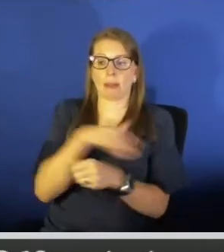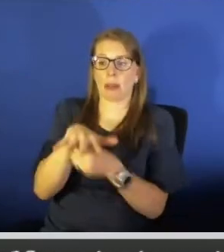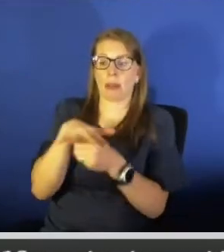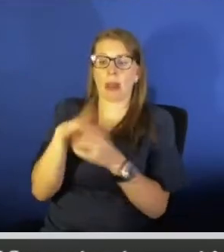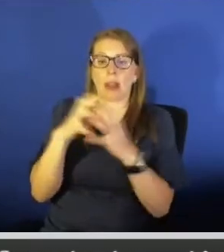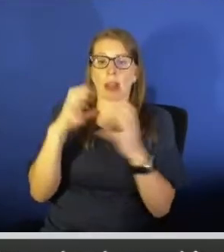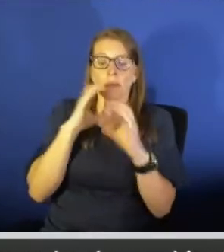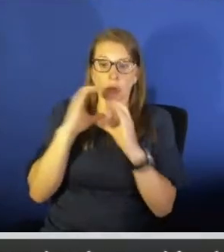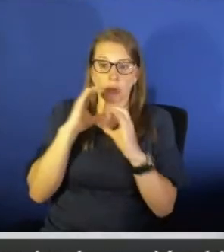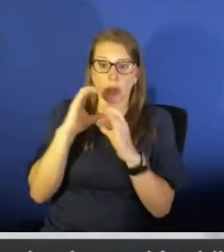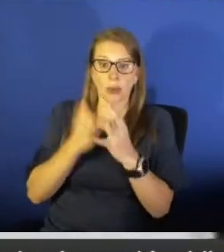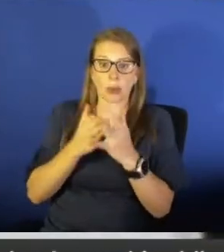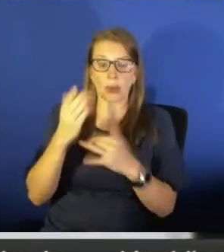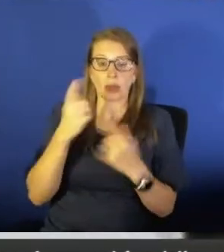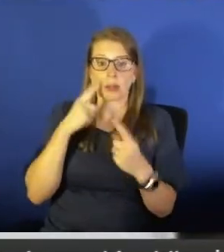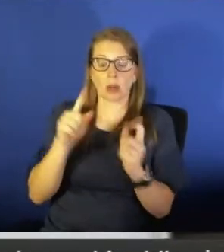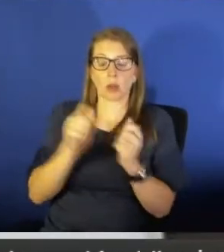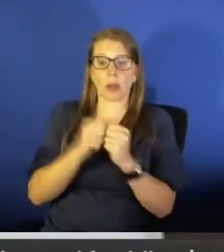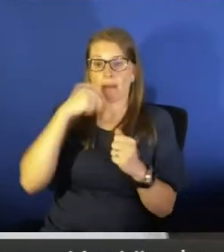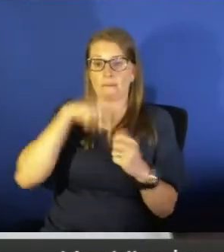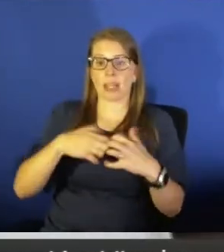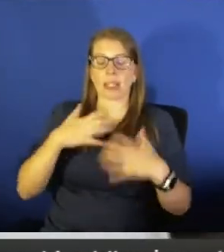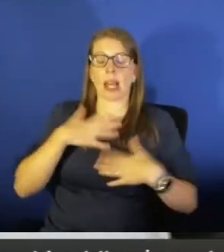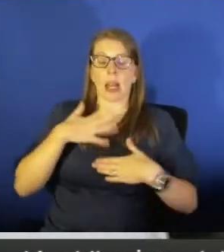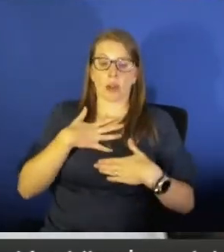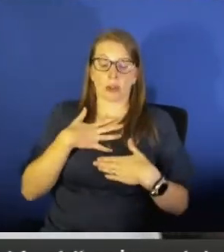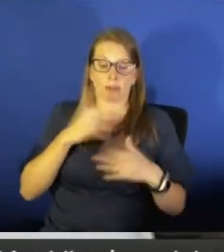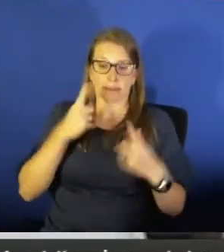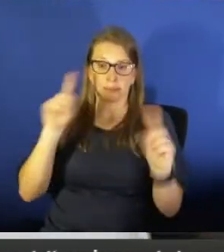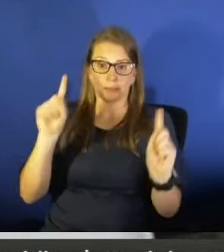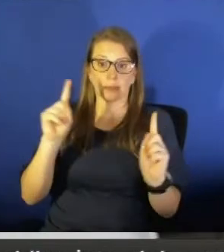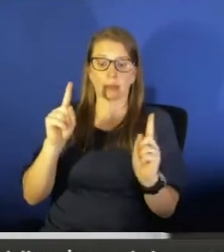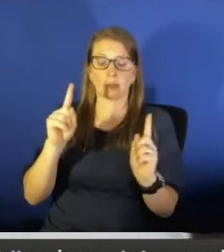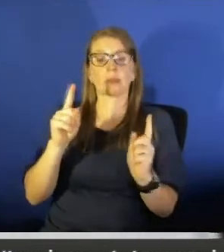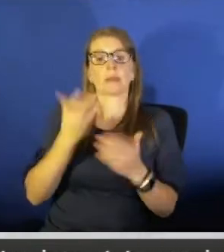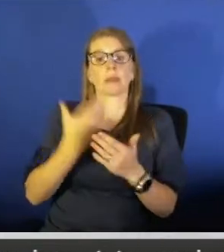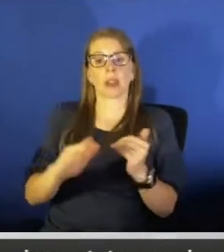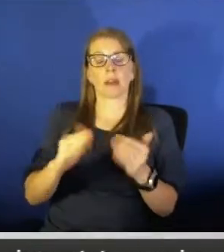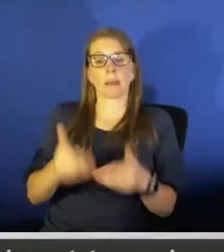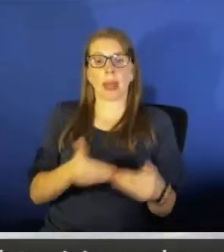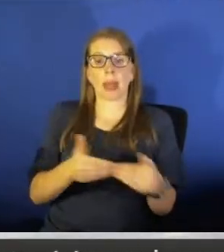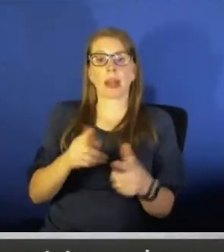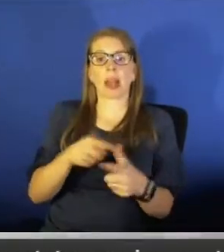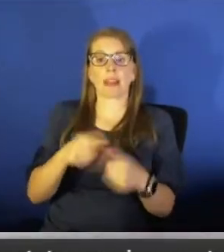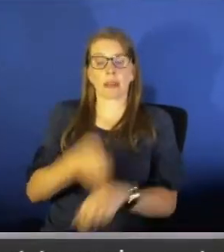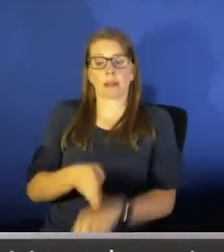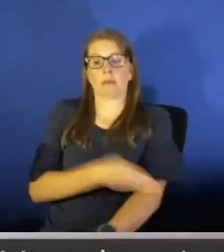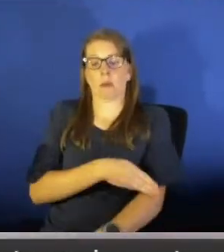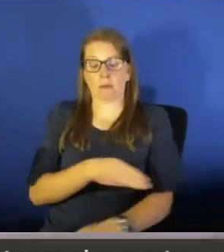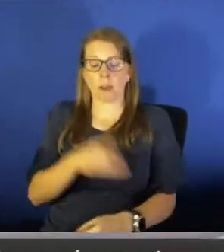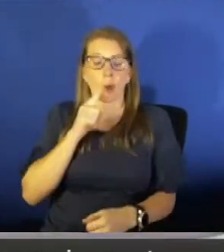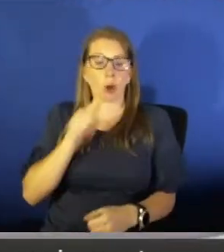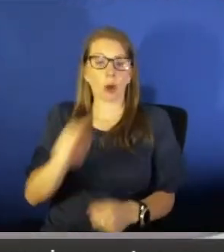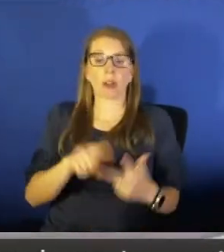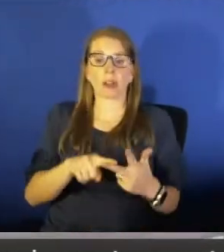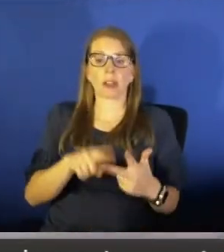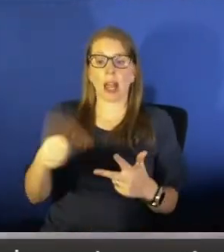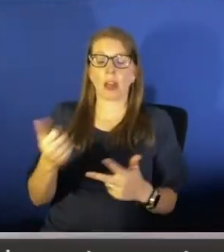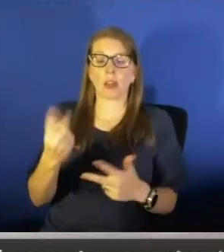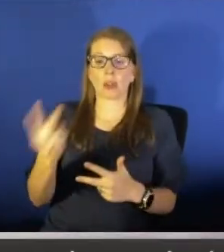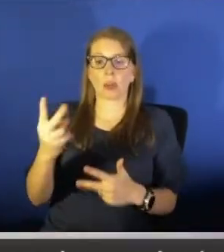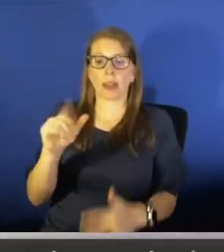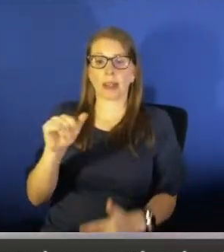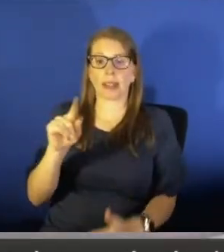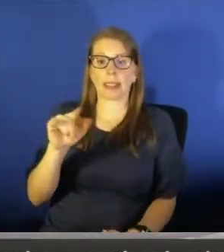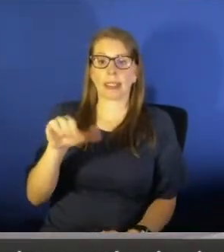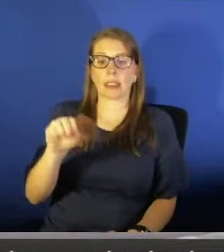got her through just on the ventilator. And they delivered her baby, and that made things better, actually. The other 2 were here, Leticia, and the other